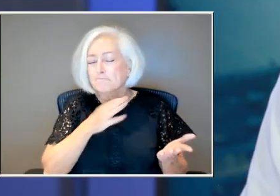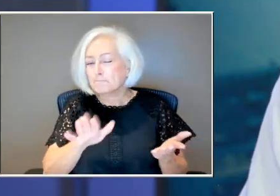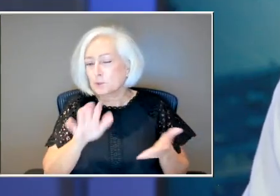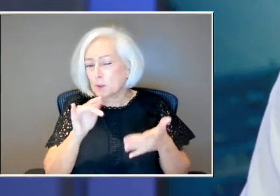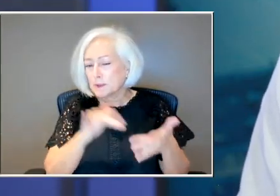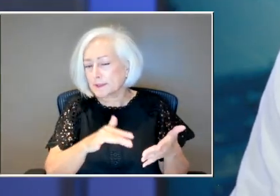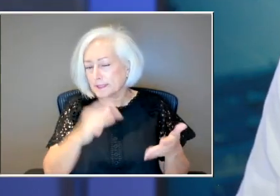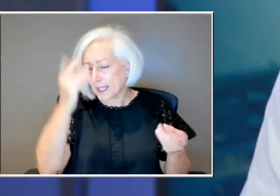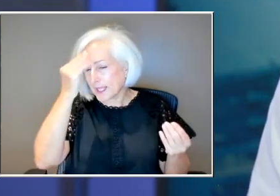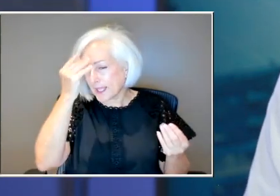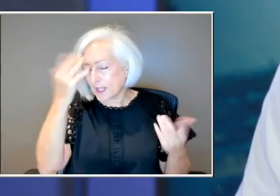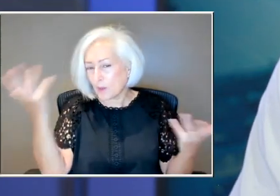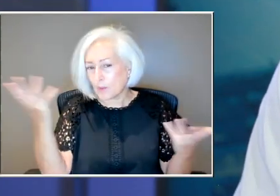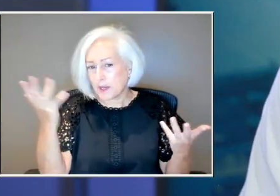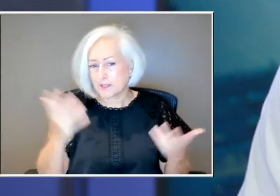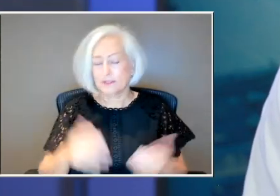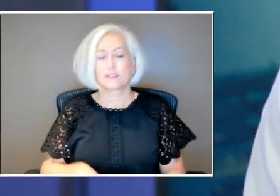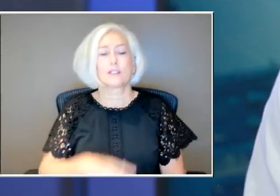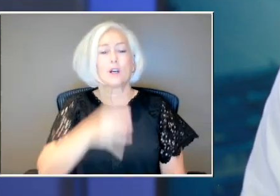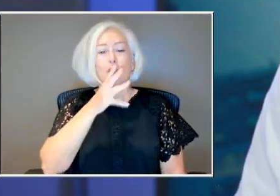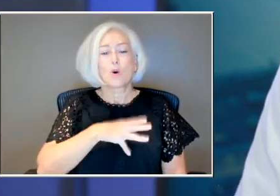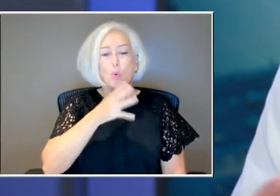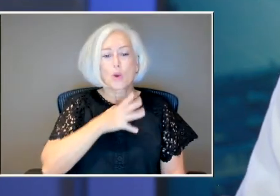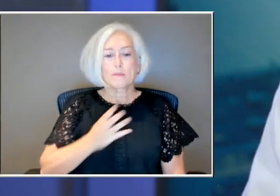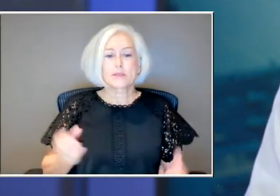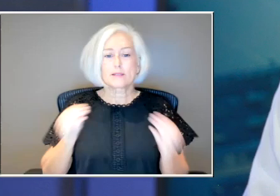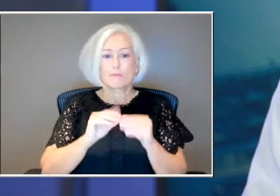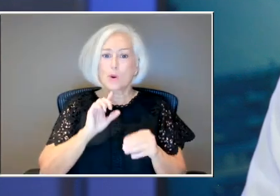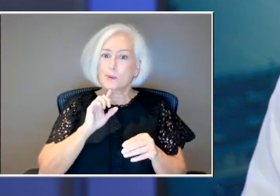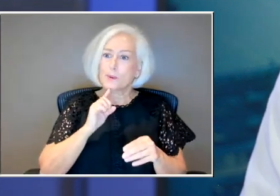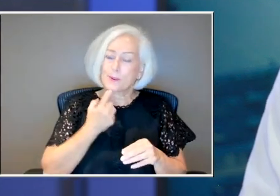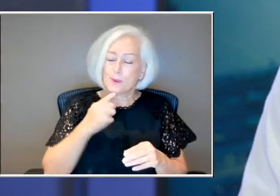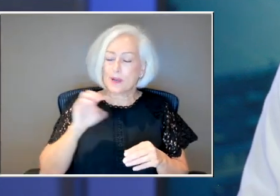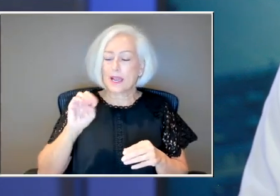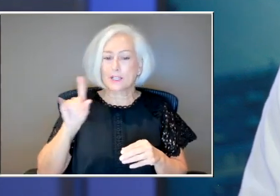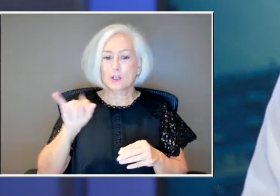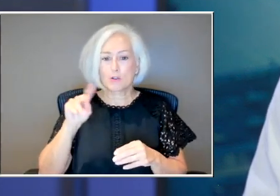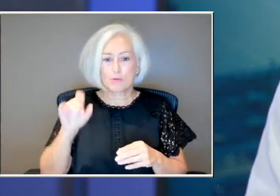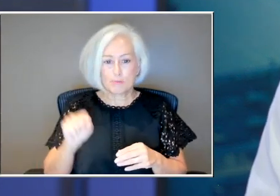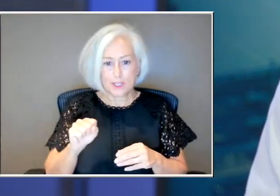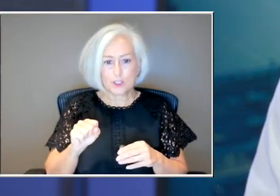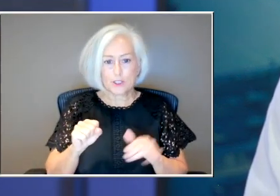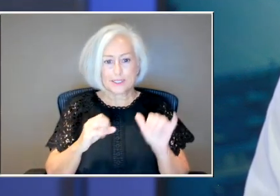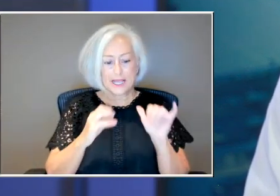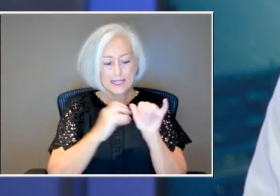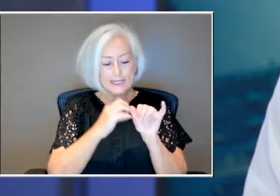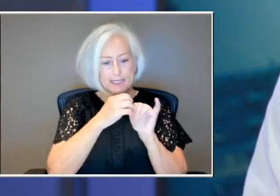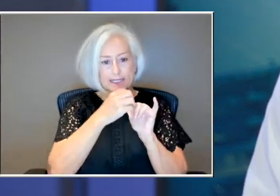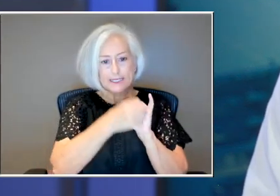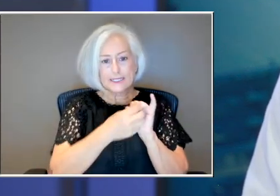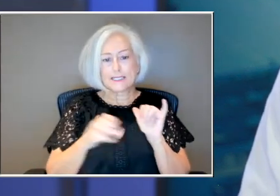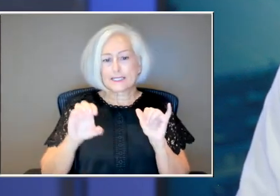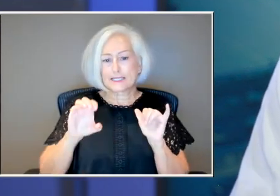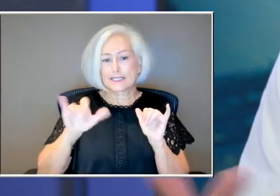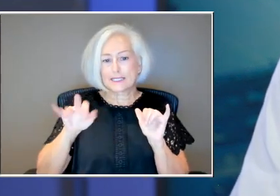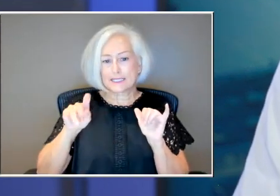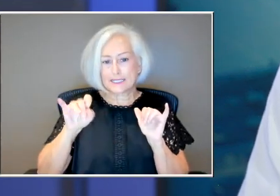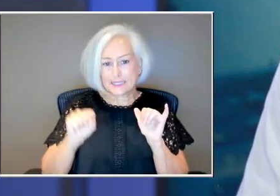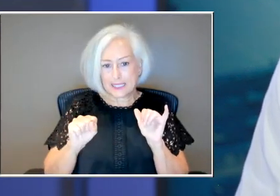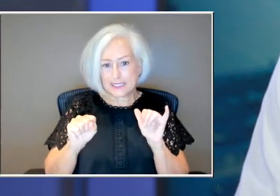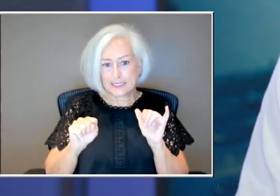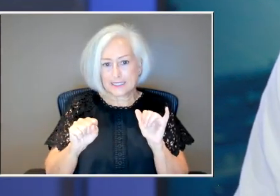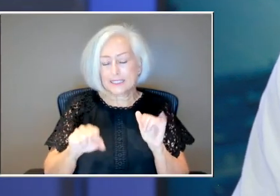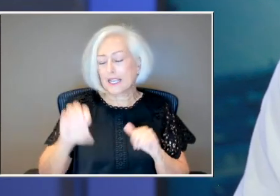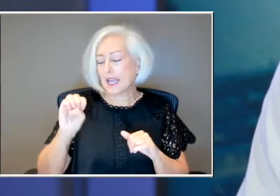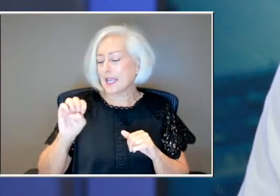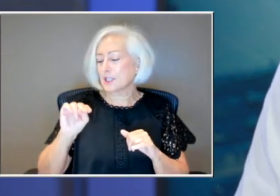who have more significant endometriosis, like endometriosis cysts of the ovaries, what we refer to as endometriomas, are